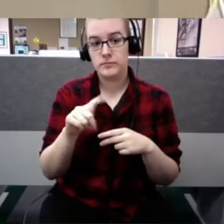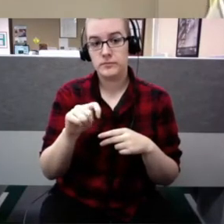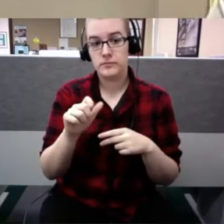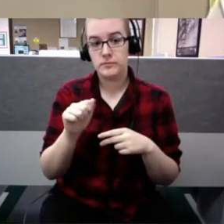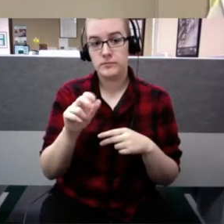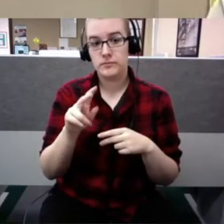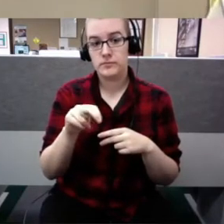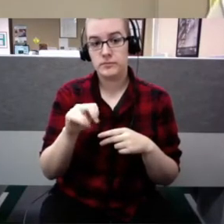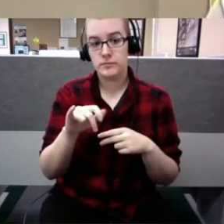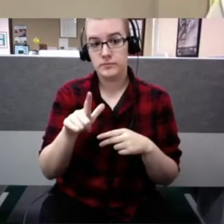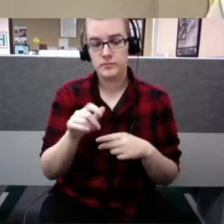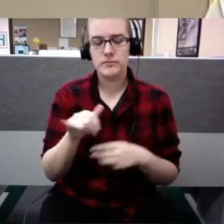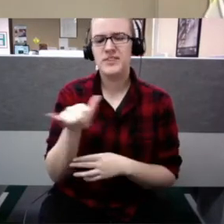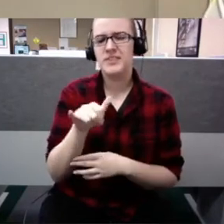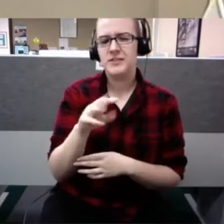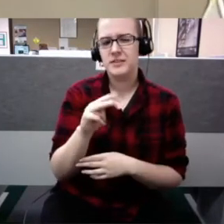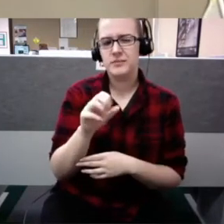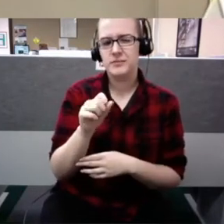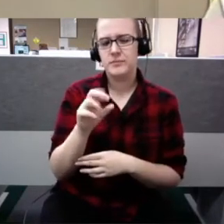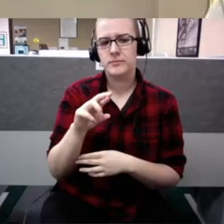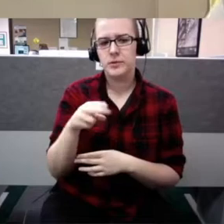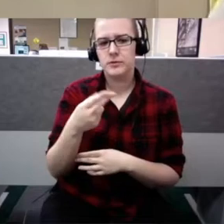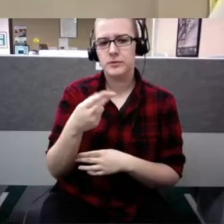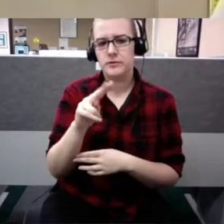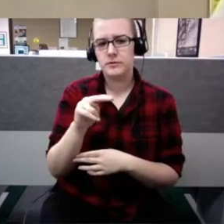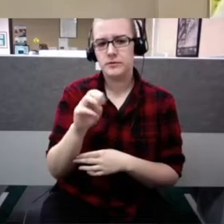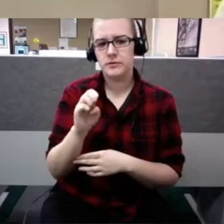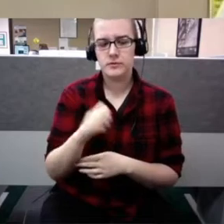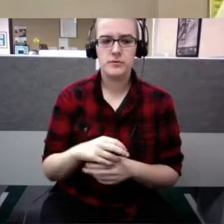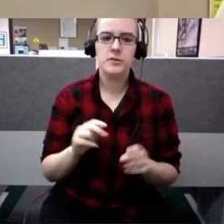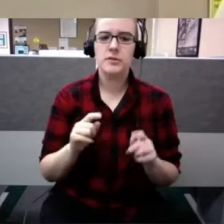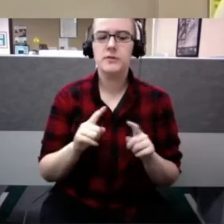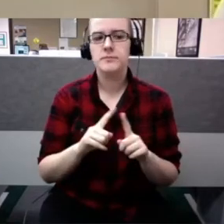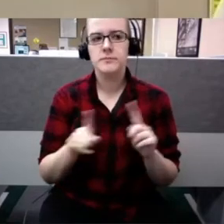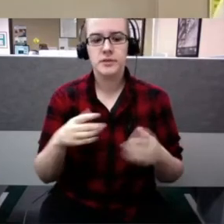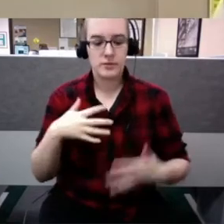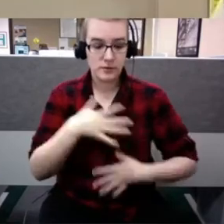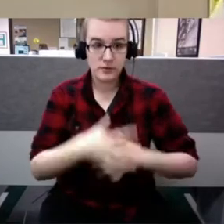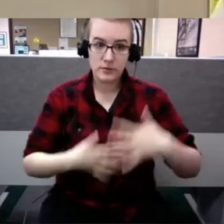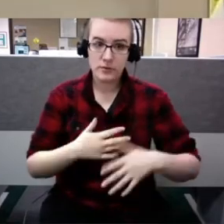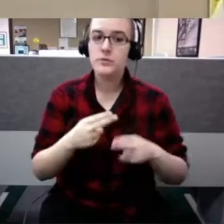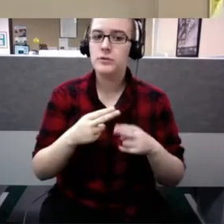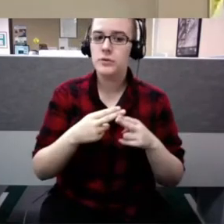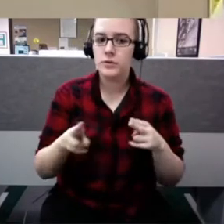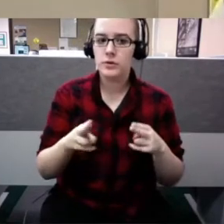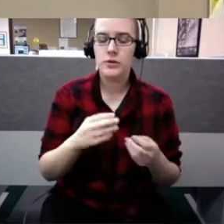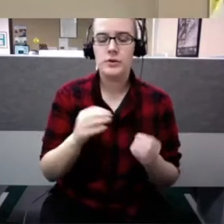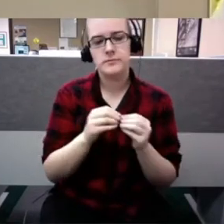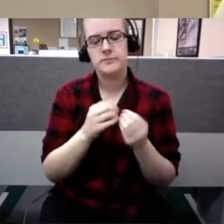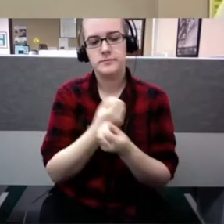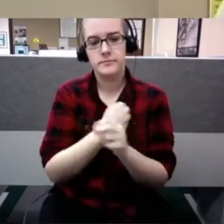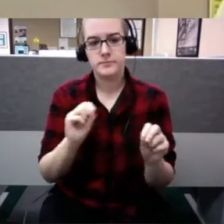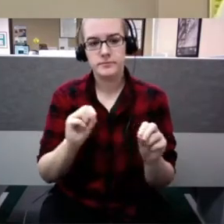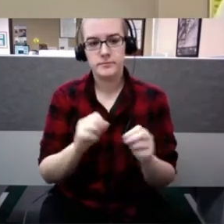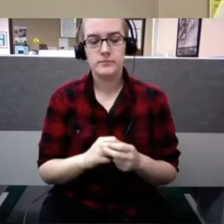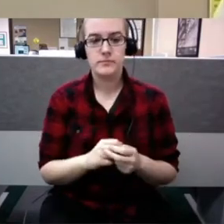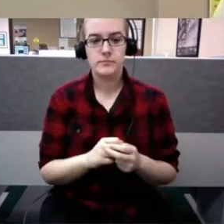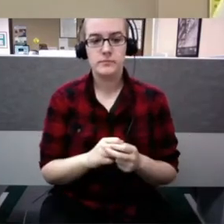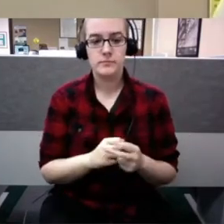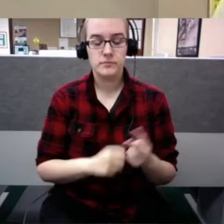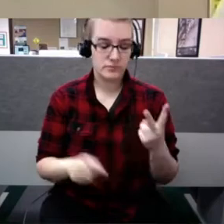synthetic narcotic similar to morphine, but it's shorter acting and much safer. You will also receive